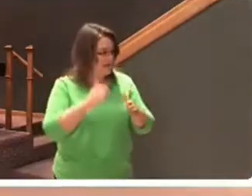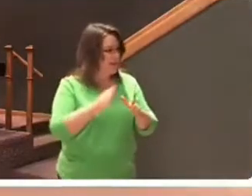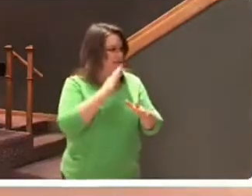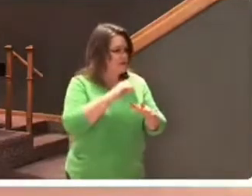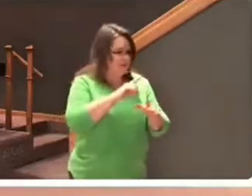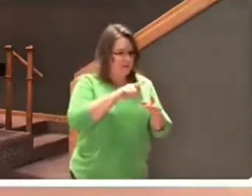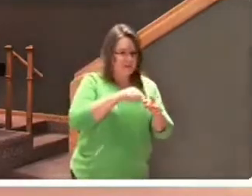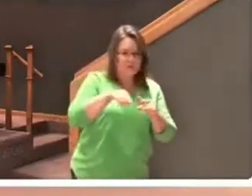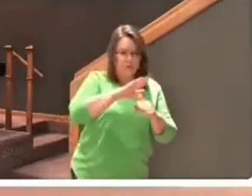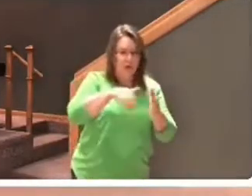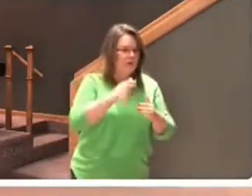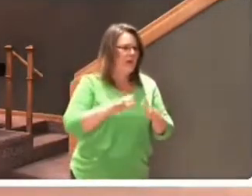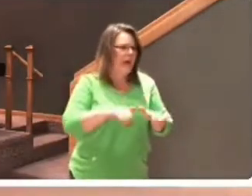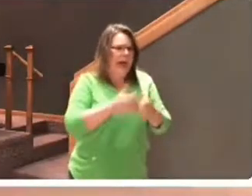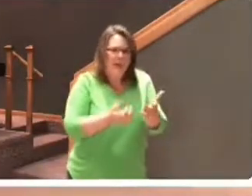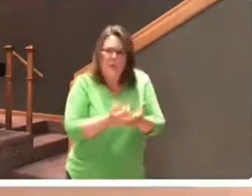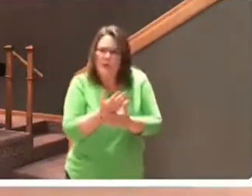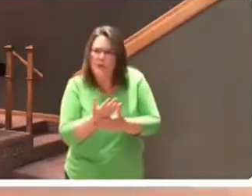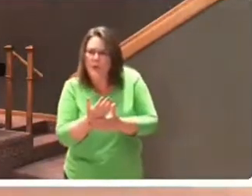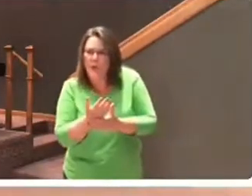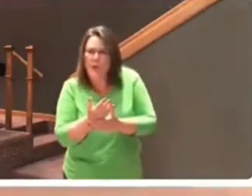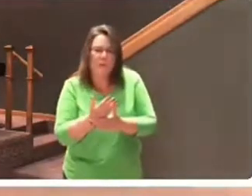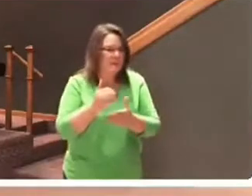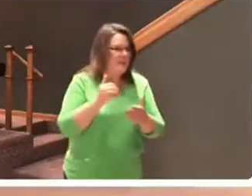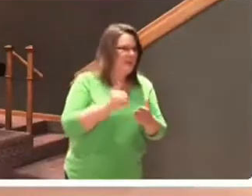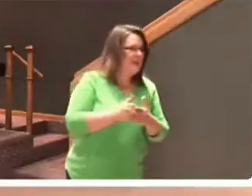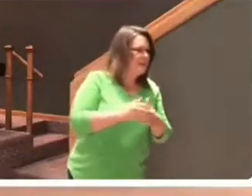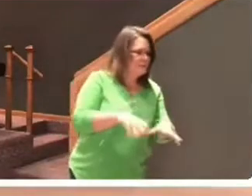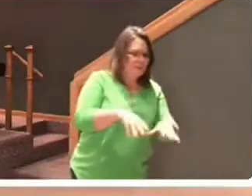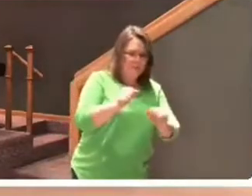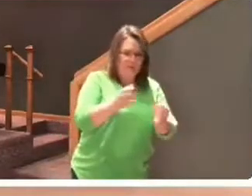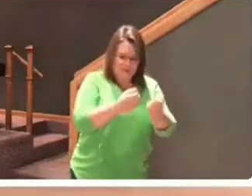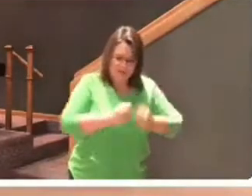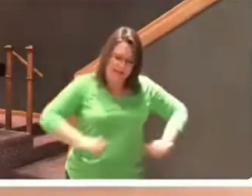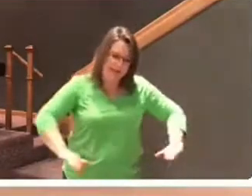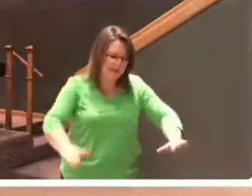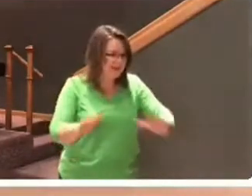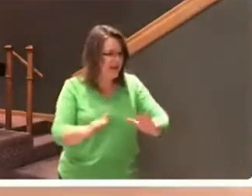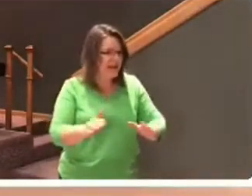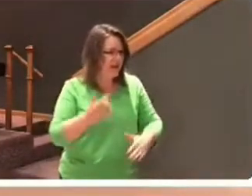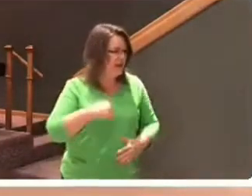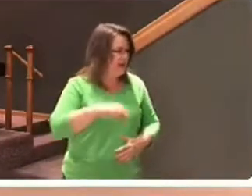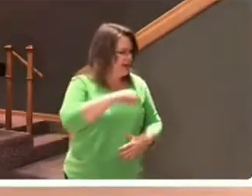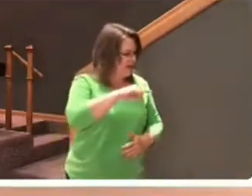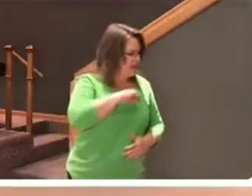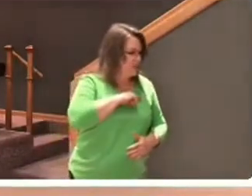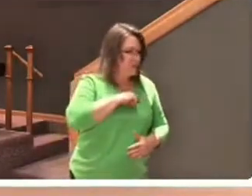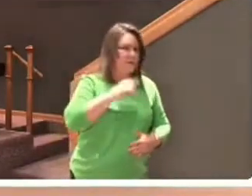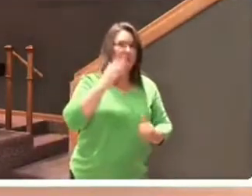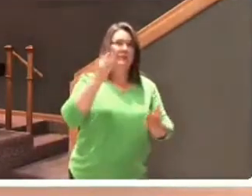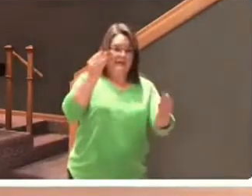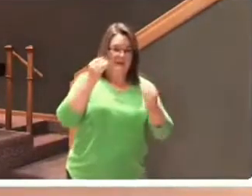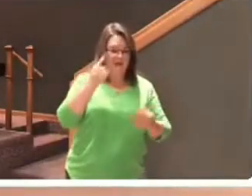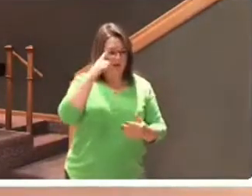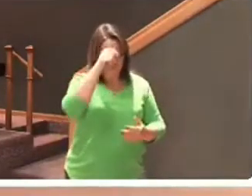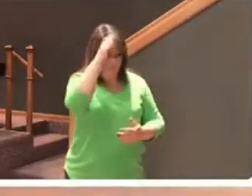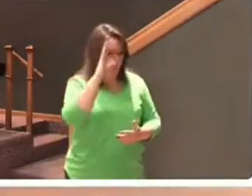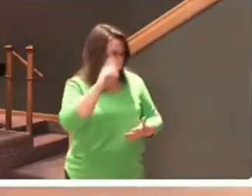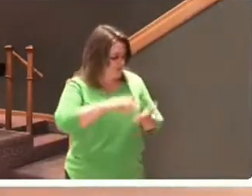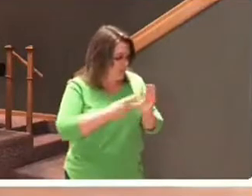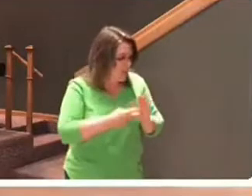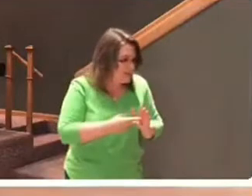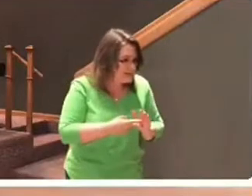moment. How do we grow into possessing the land that we've been given for God's